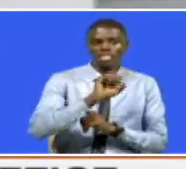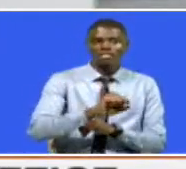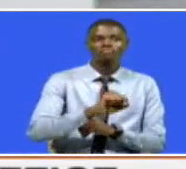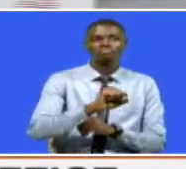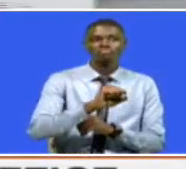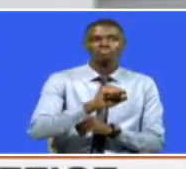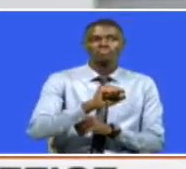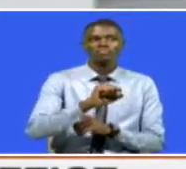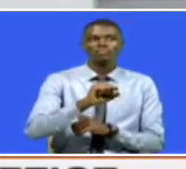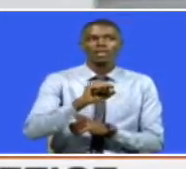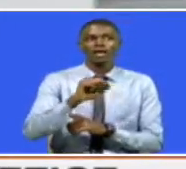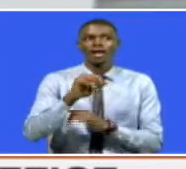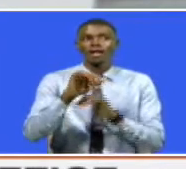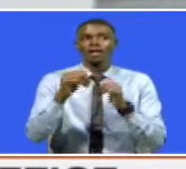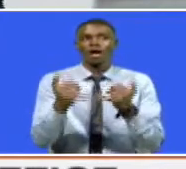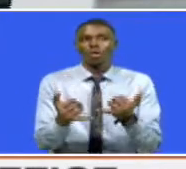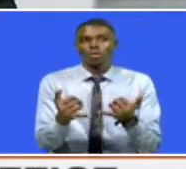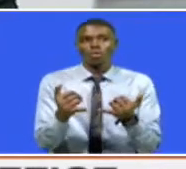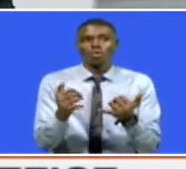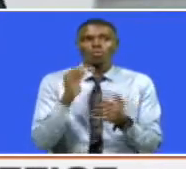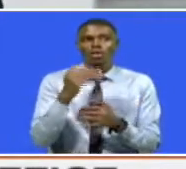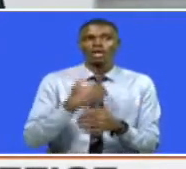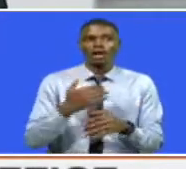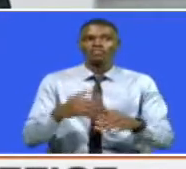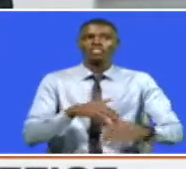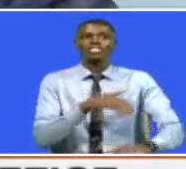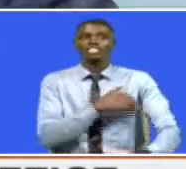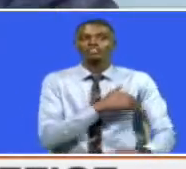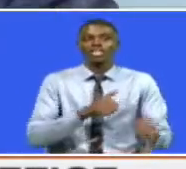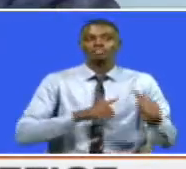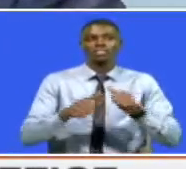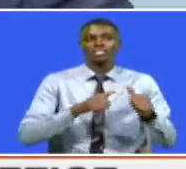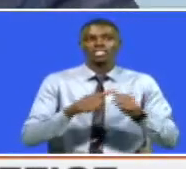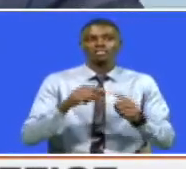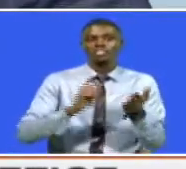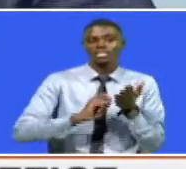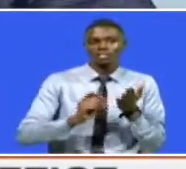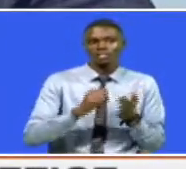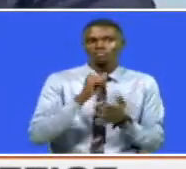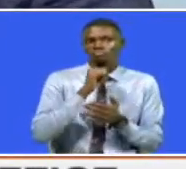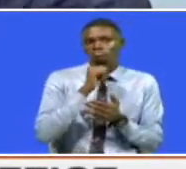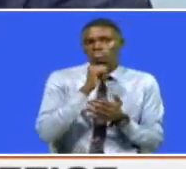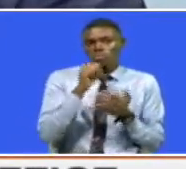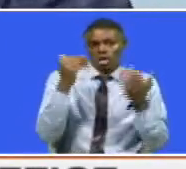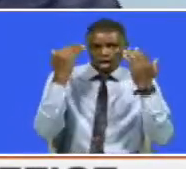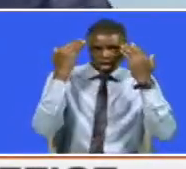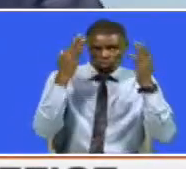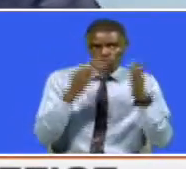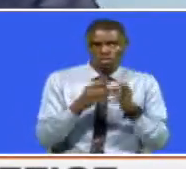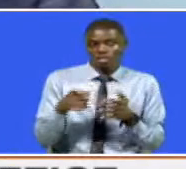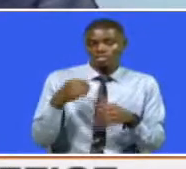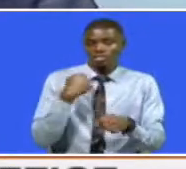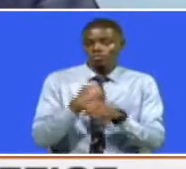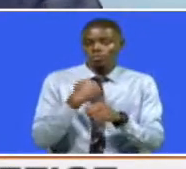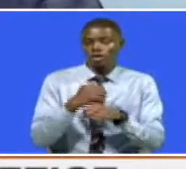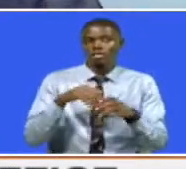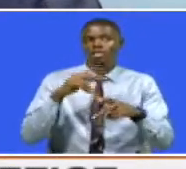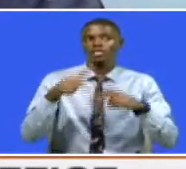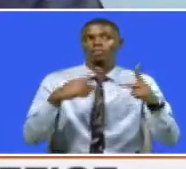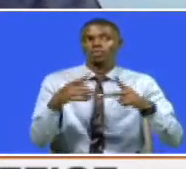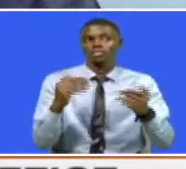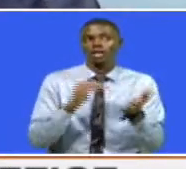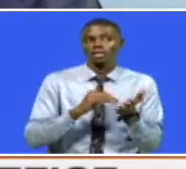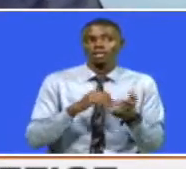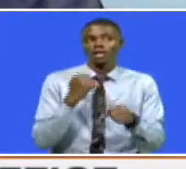secretaries, now we're going to have chief administrative secretaries. We don't know. This is work in progress. This is work in progress.